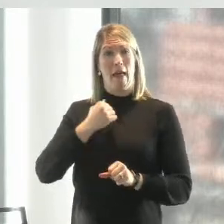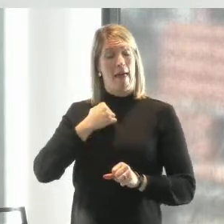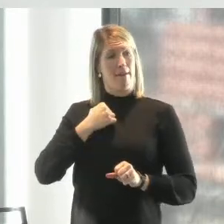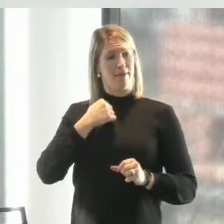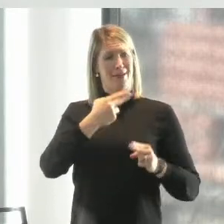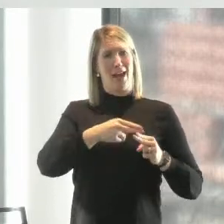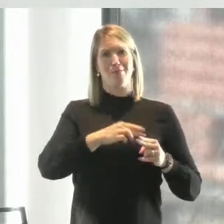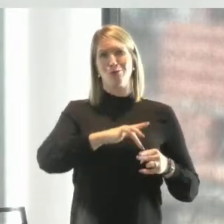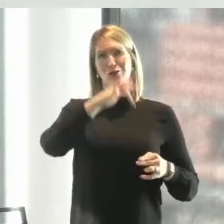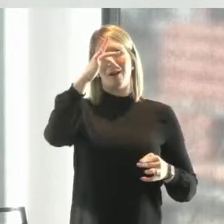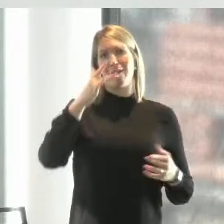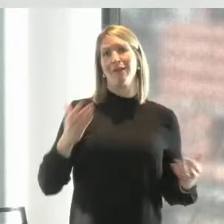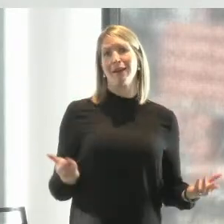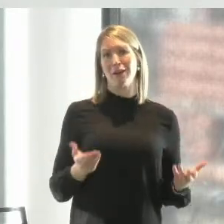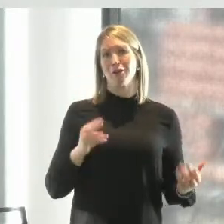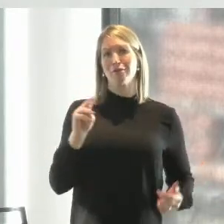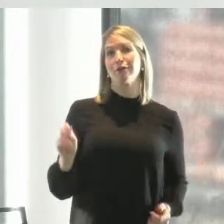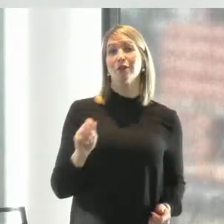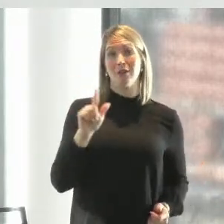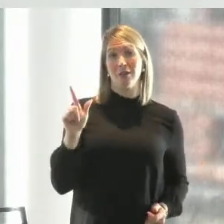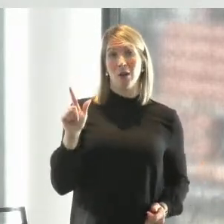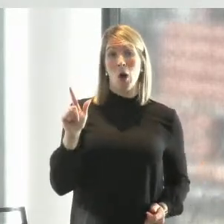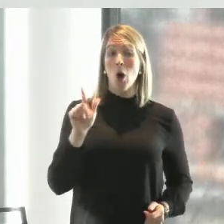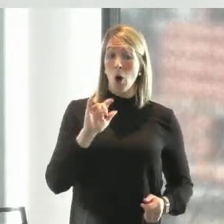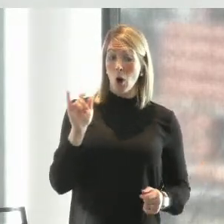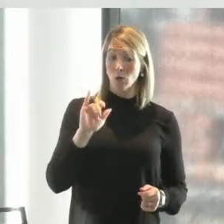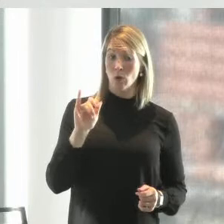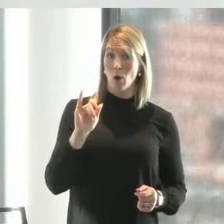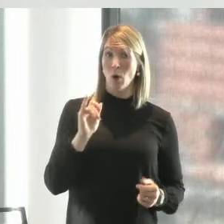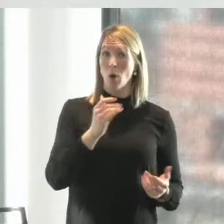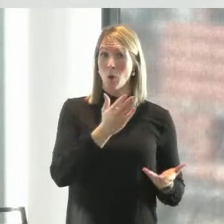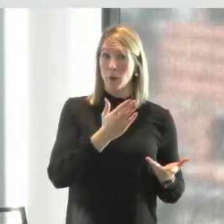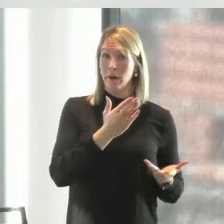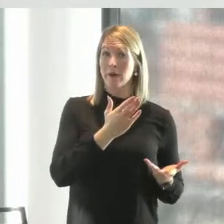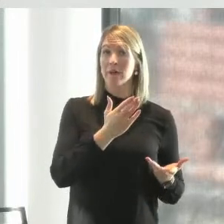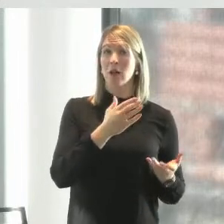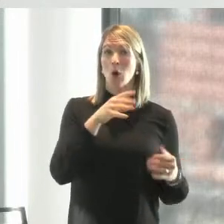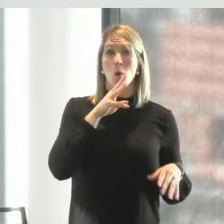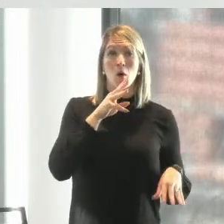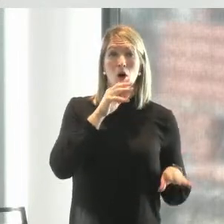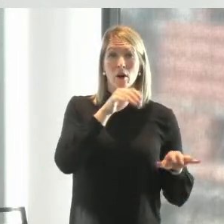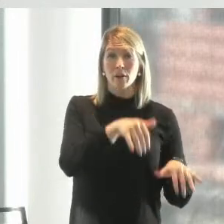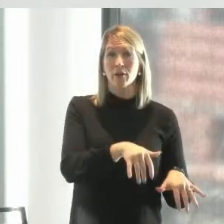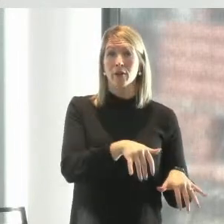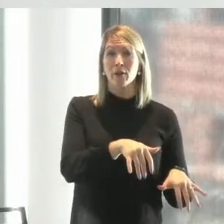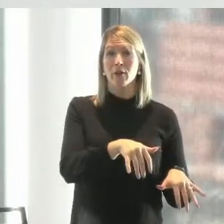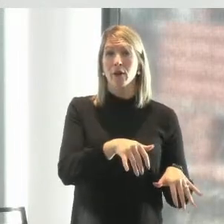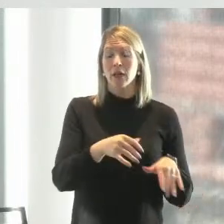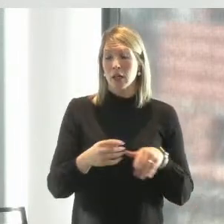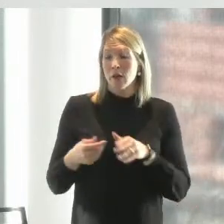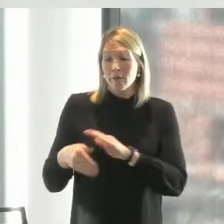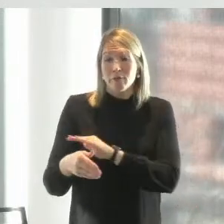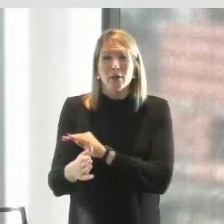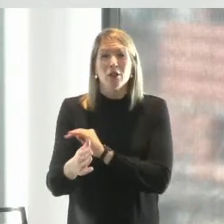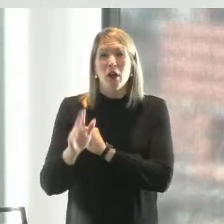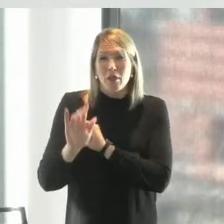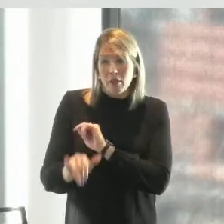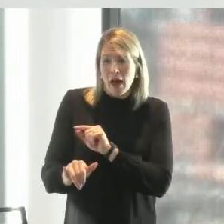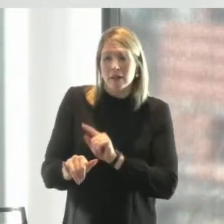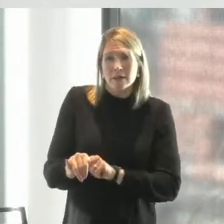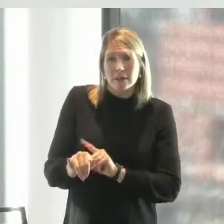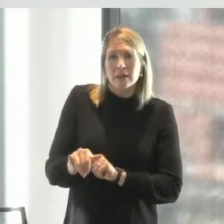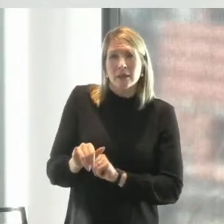real renaissance in some of our renewable natural resources, in agriculture and aquaculture, which are no less